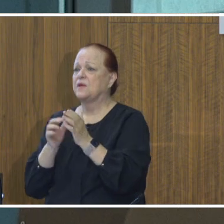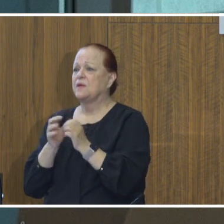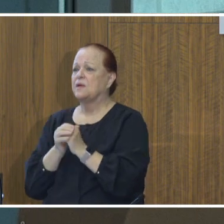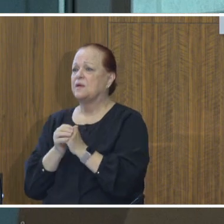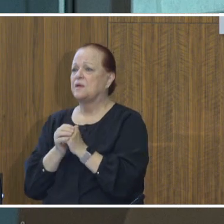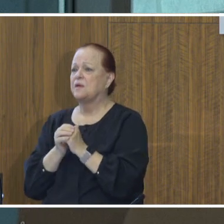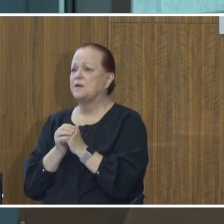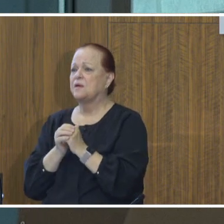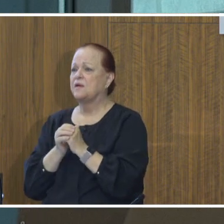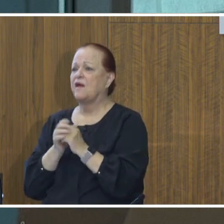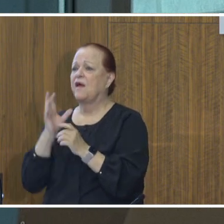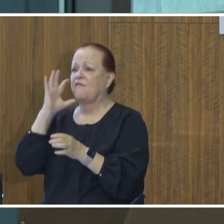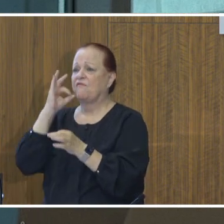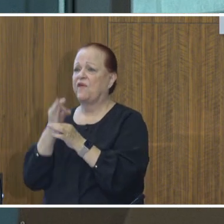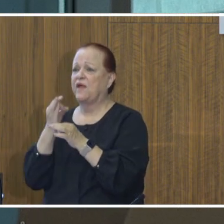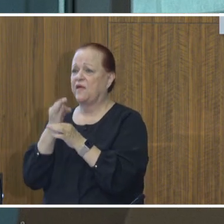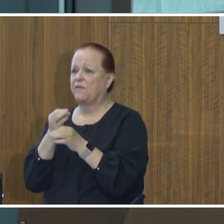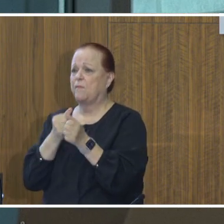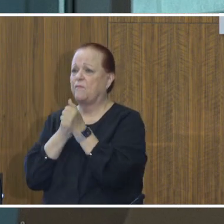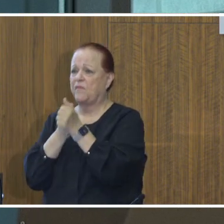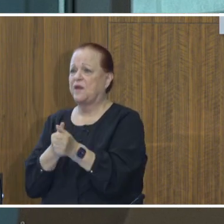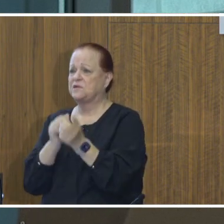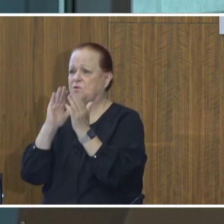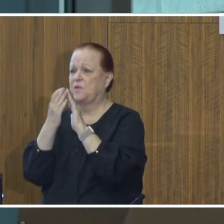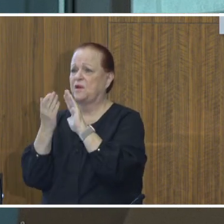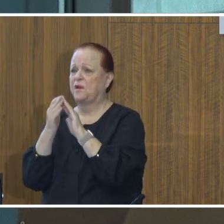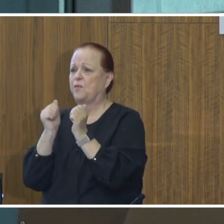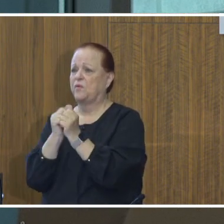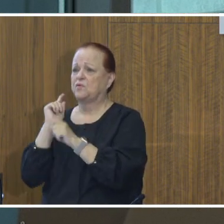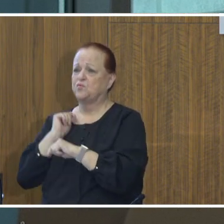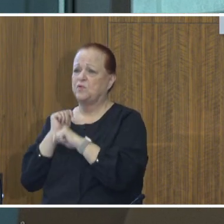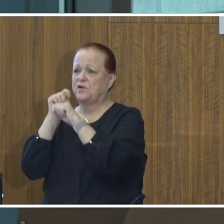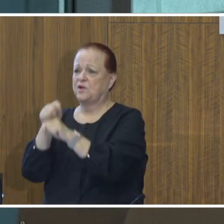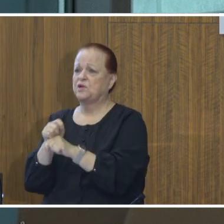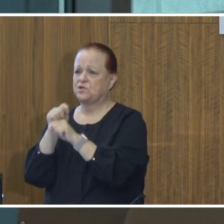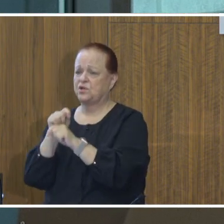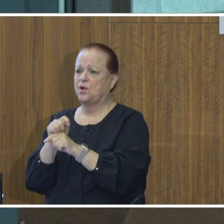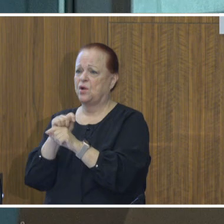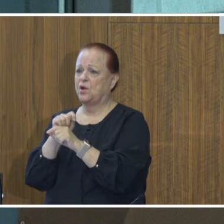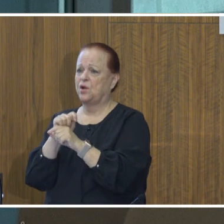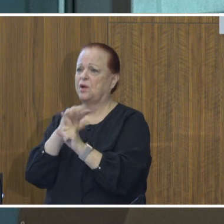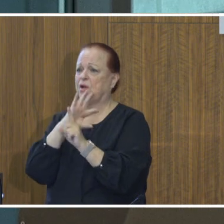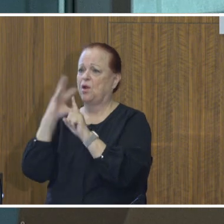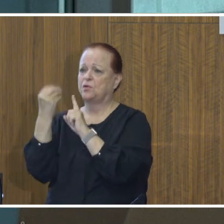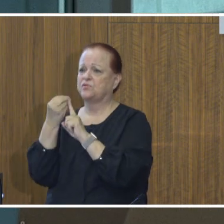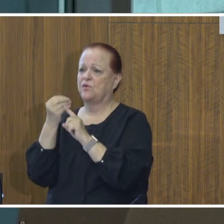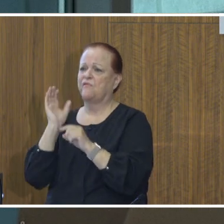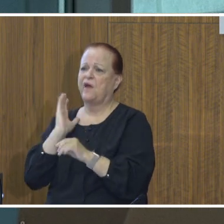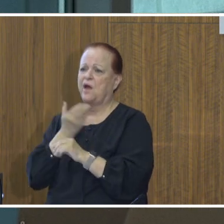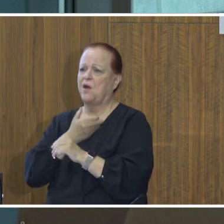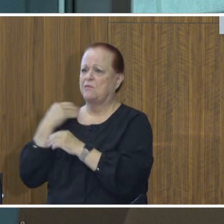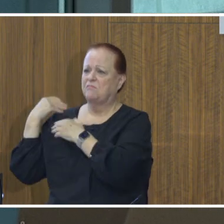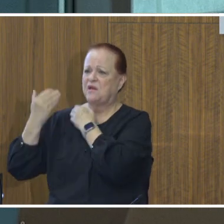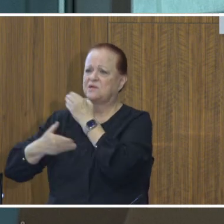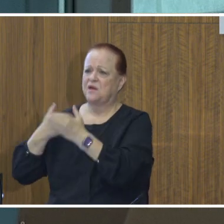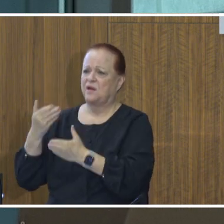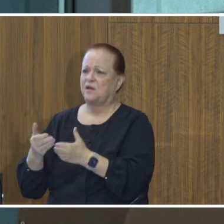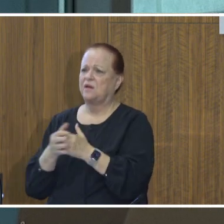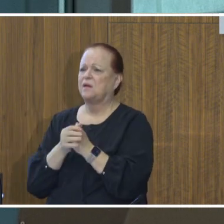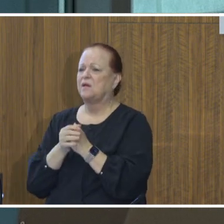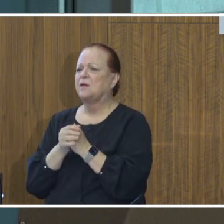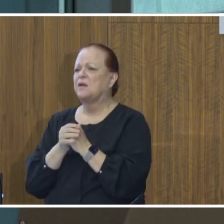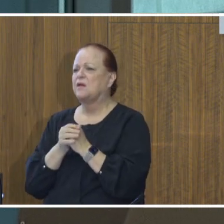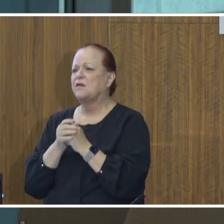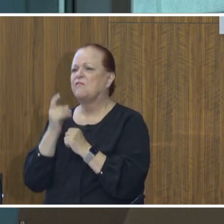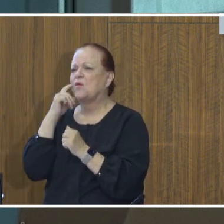resilient faith-based community where the traditional customs of our ancestors can still be seen and practiced to this day in